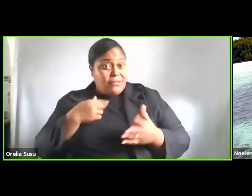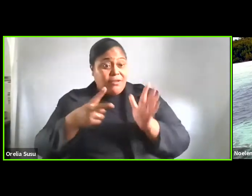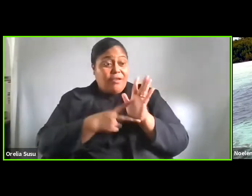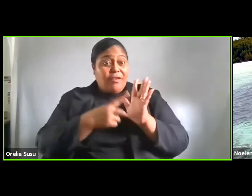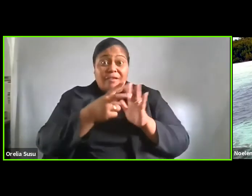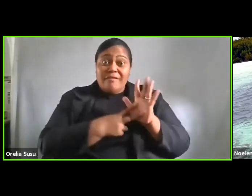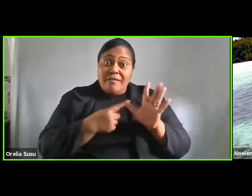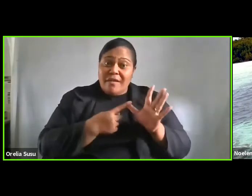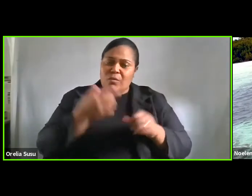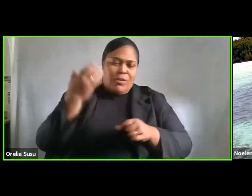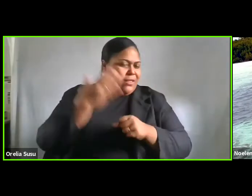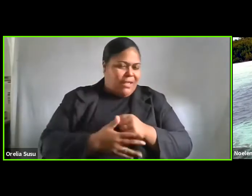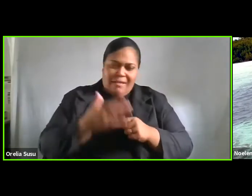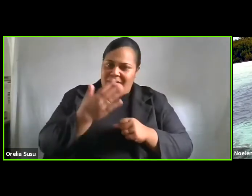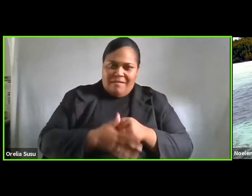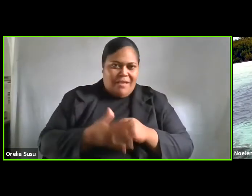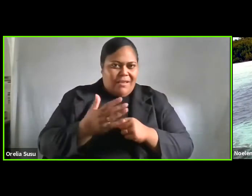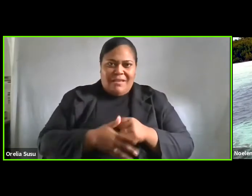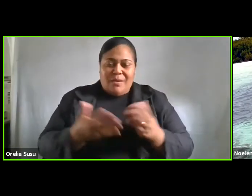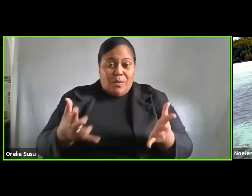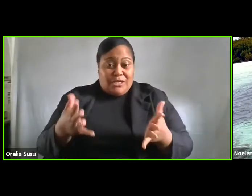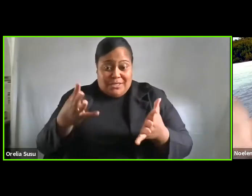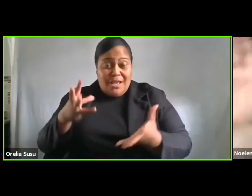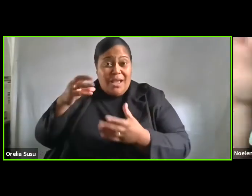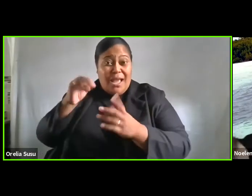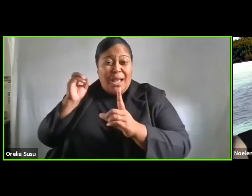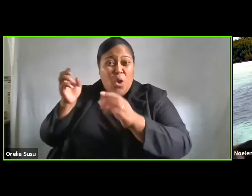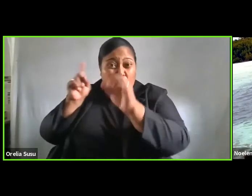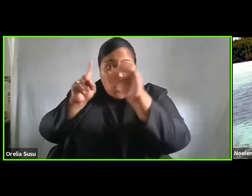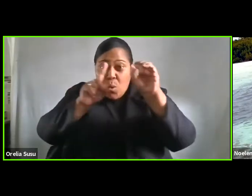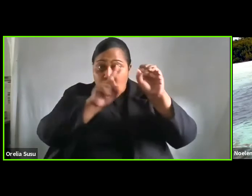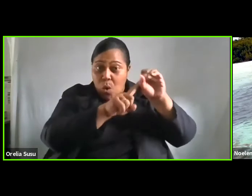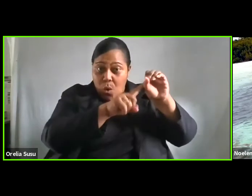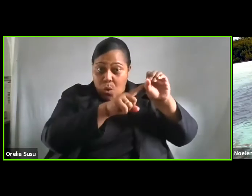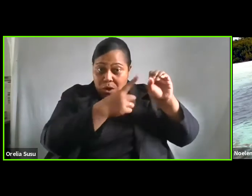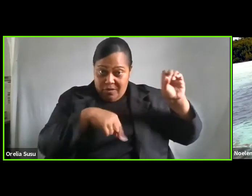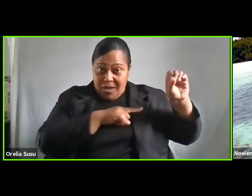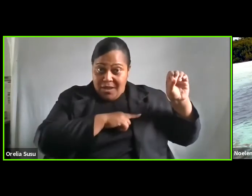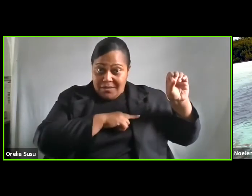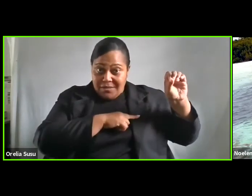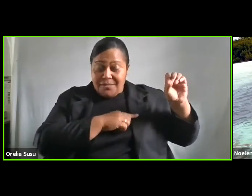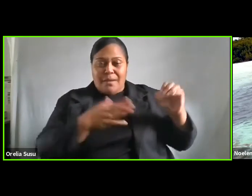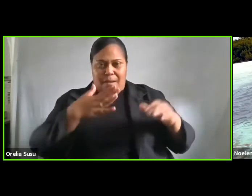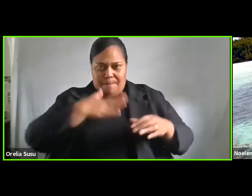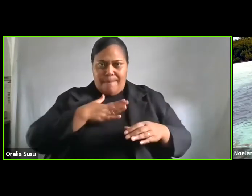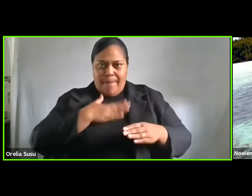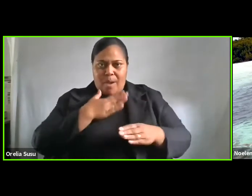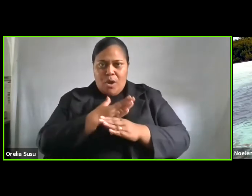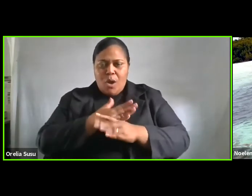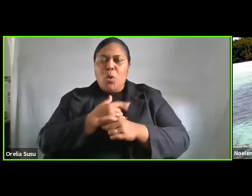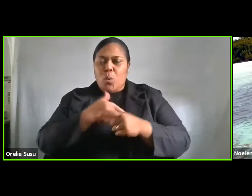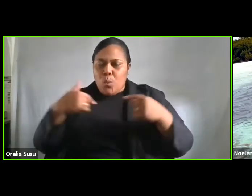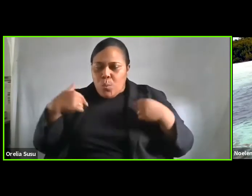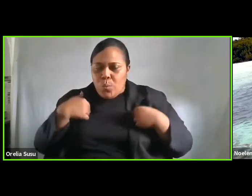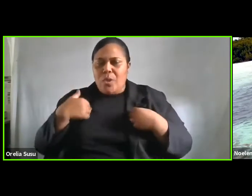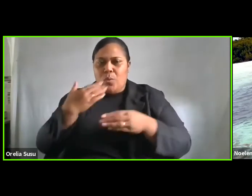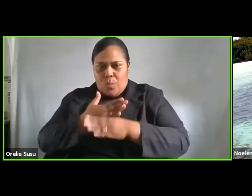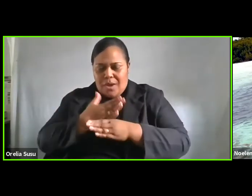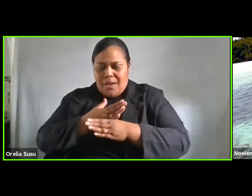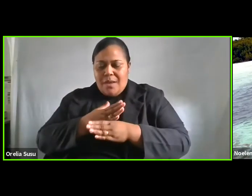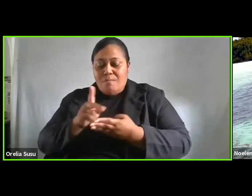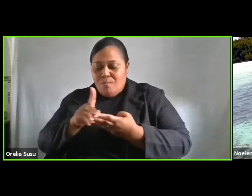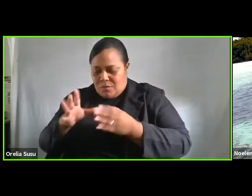of our set of our of work so i'm not talking about the work for anyone else i'm talking about how we position our work you